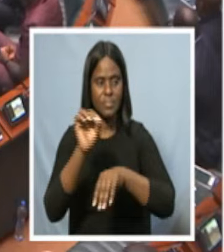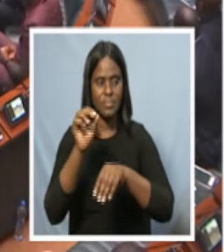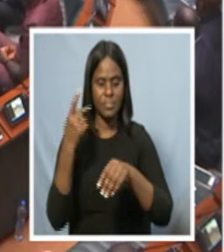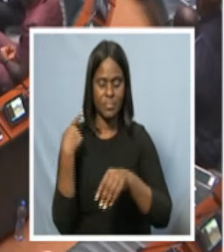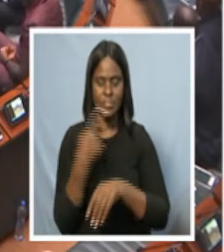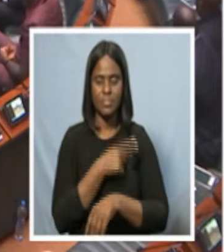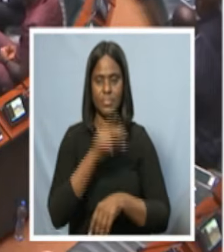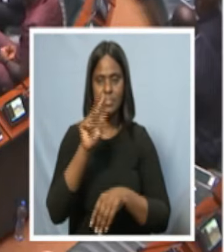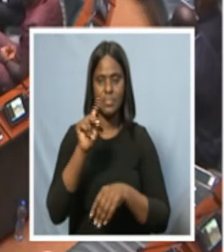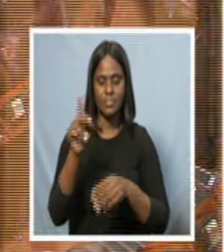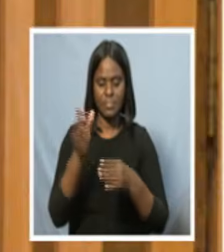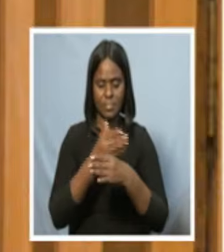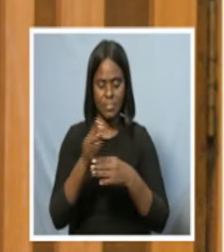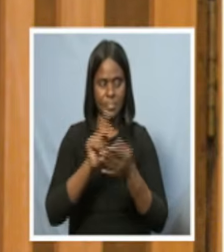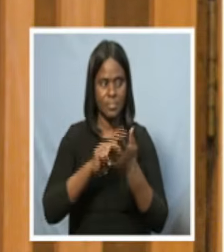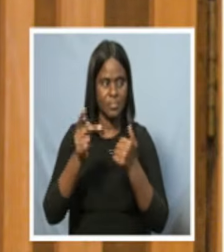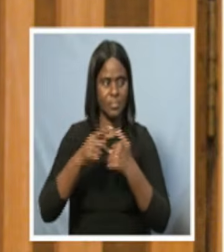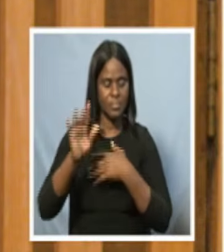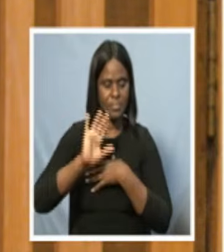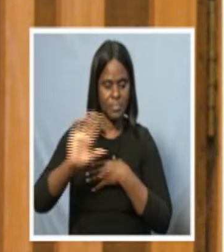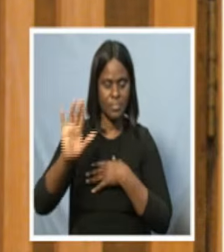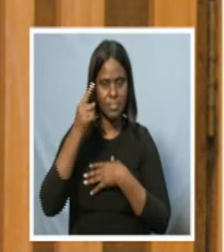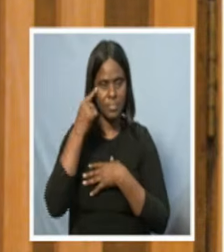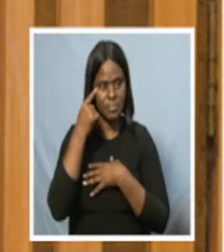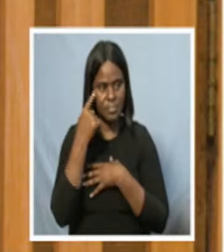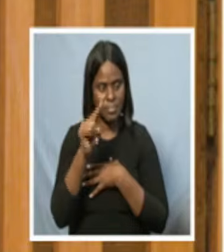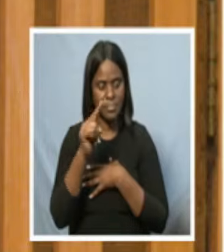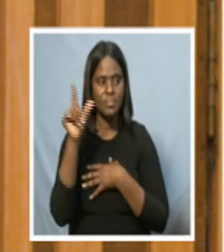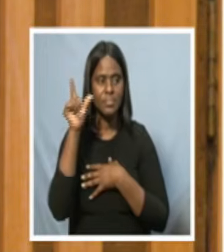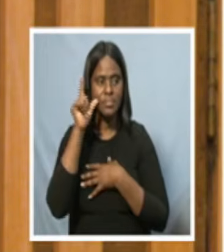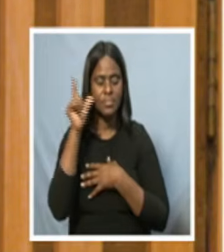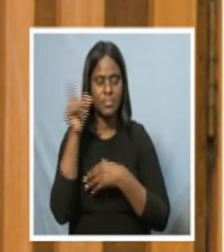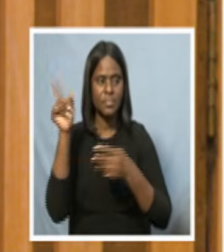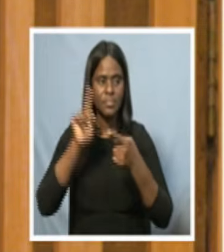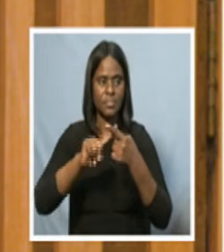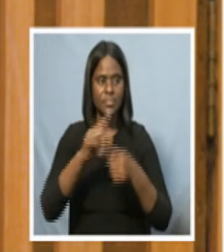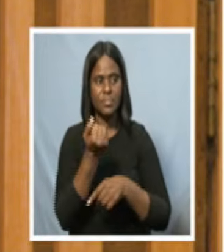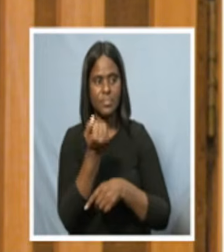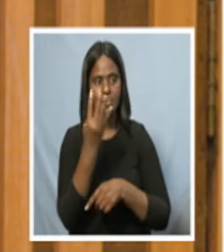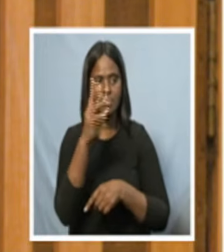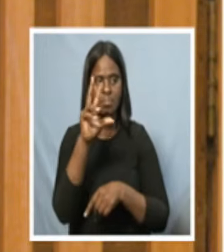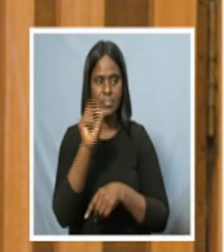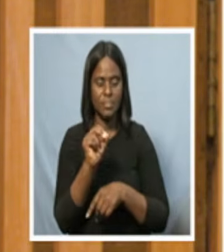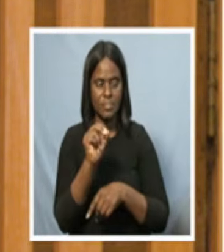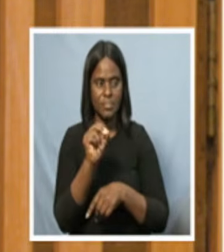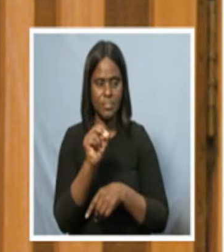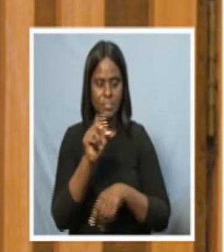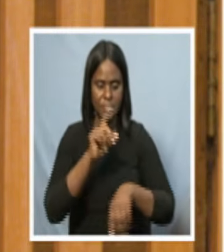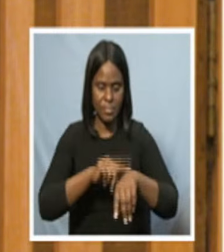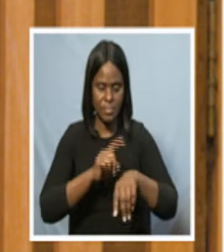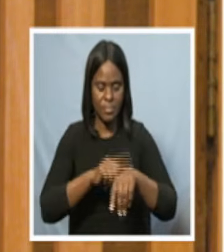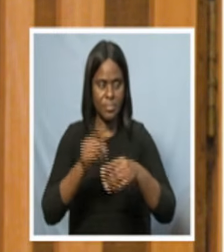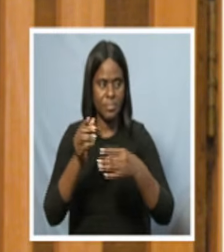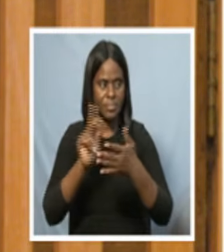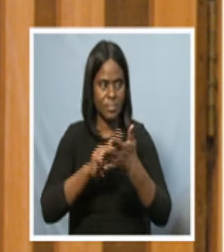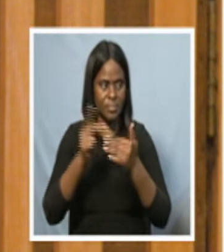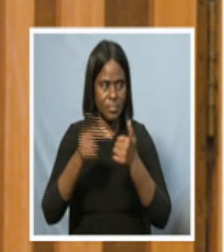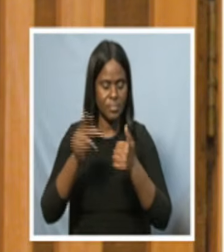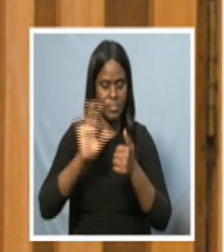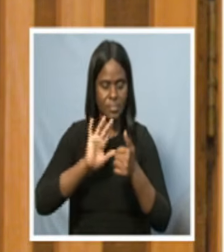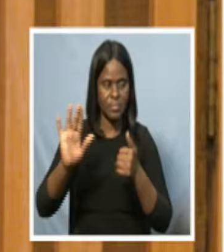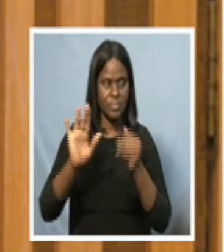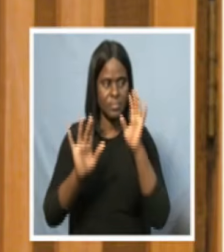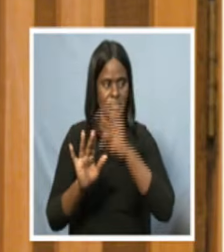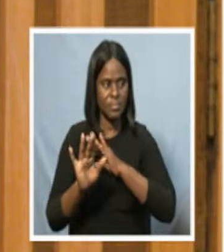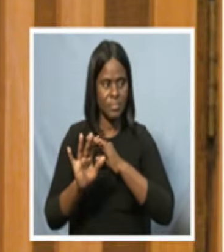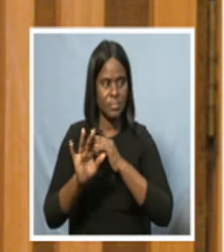television business has been suspended for lunch until 14:30, and at the time business was